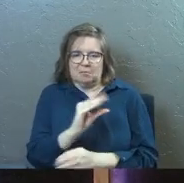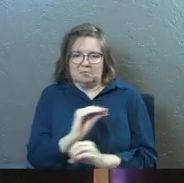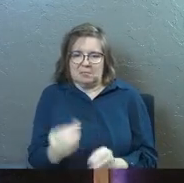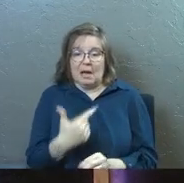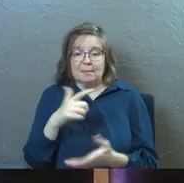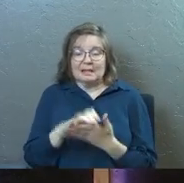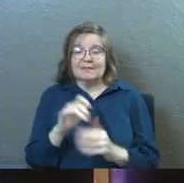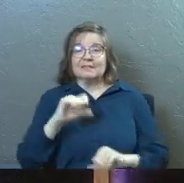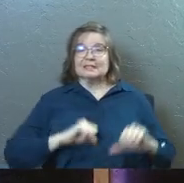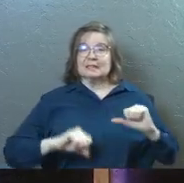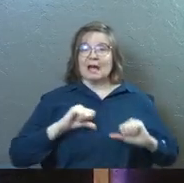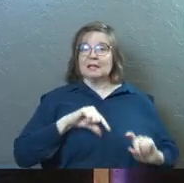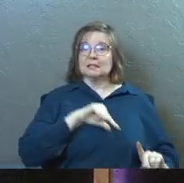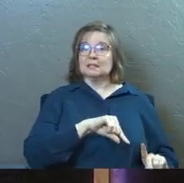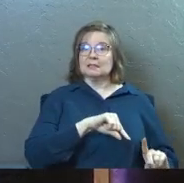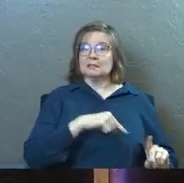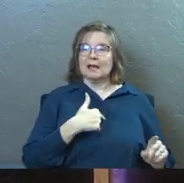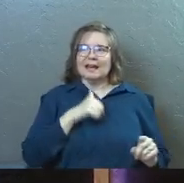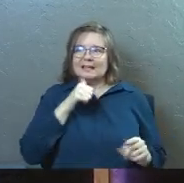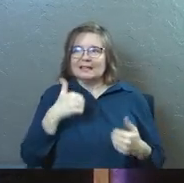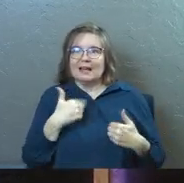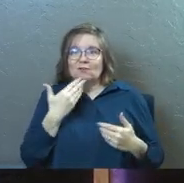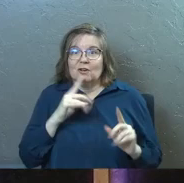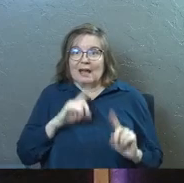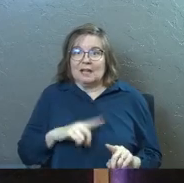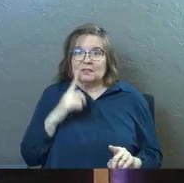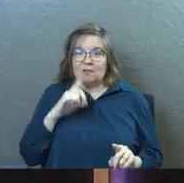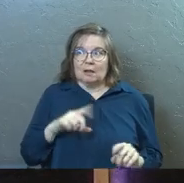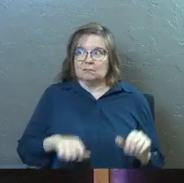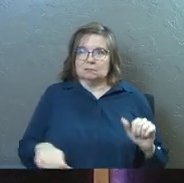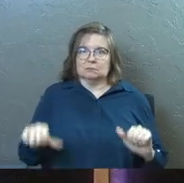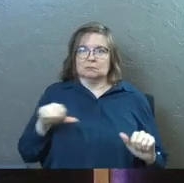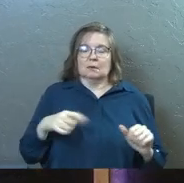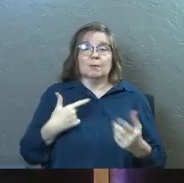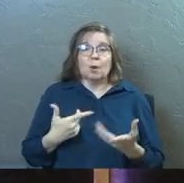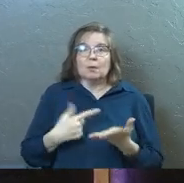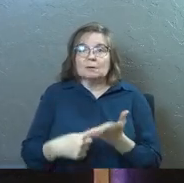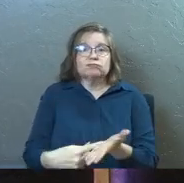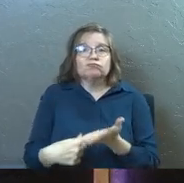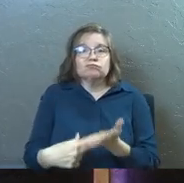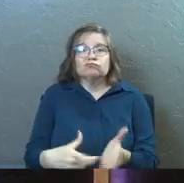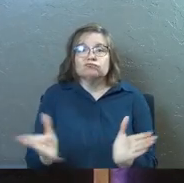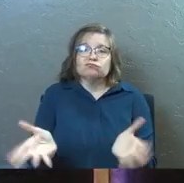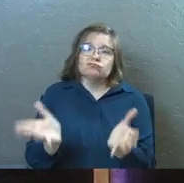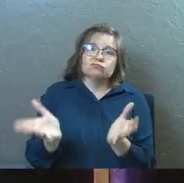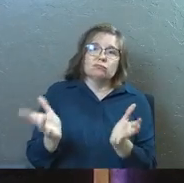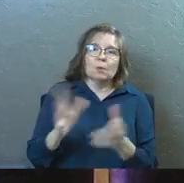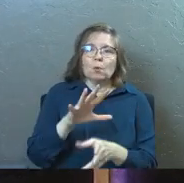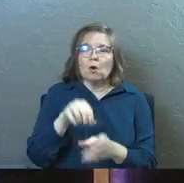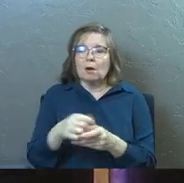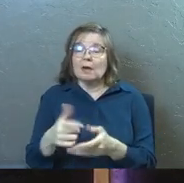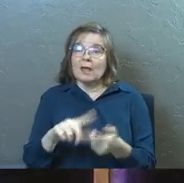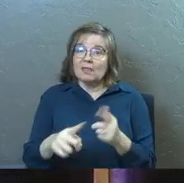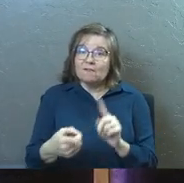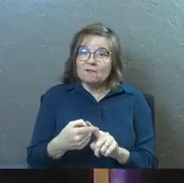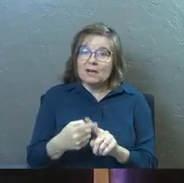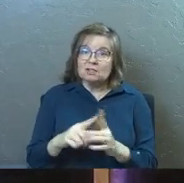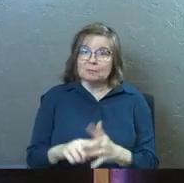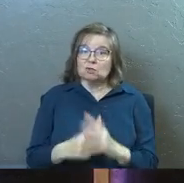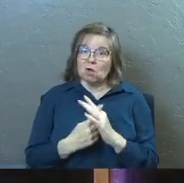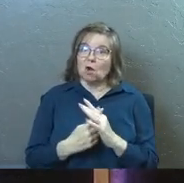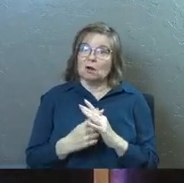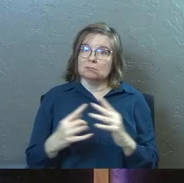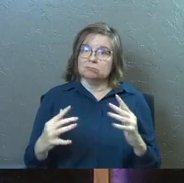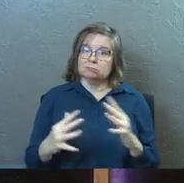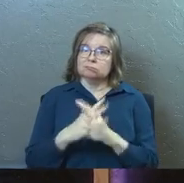God, I believe in science. And I didn't have a good answer for him. But we talked, and we engaged, and a friendship was